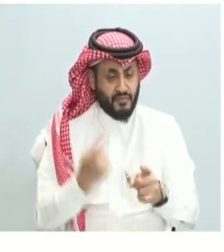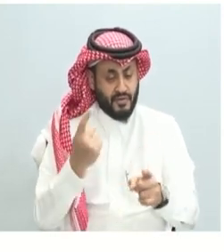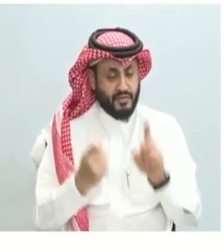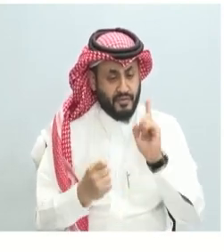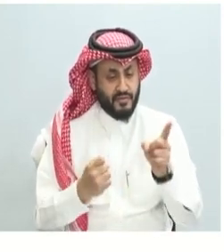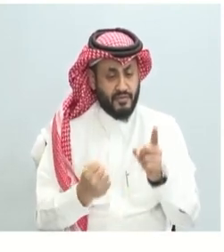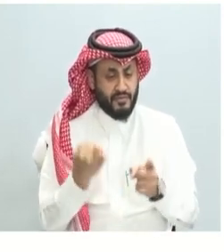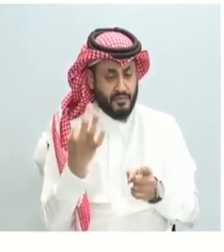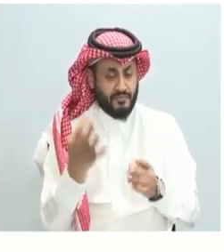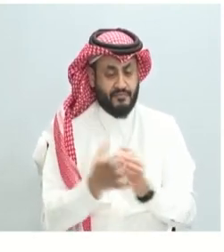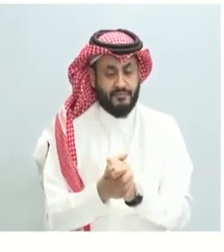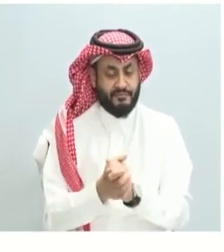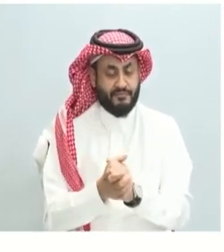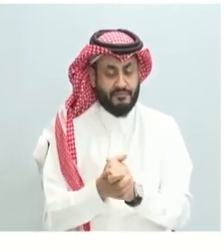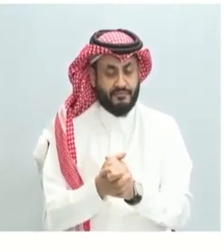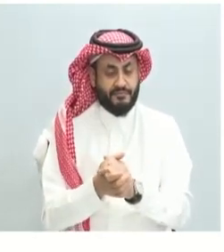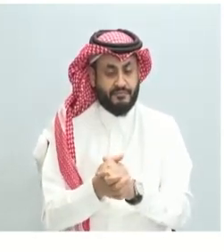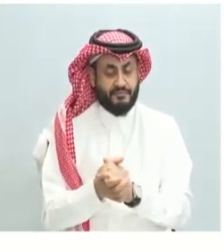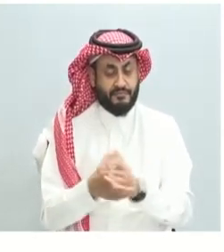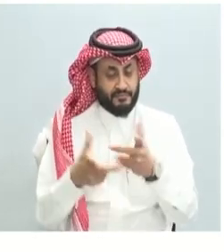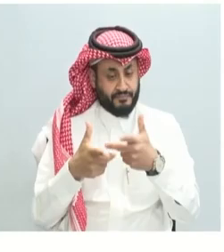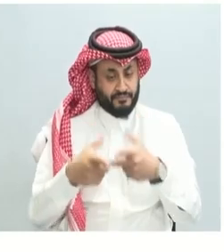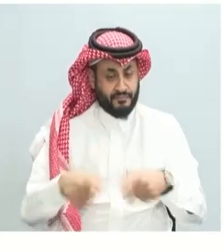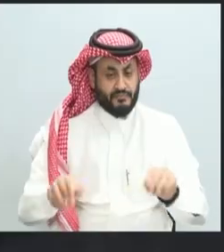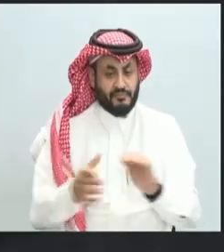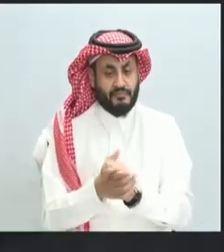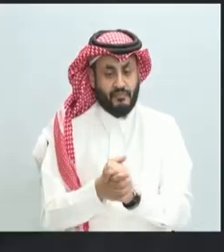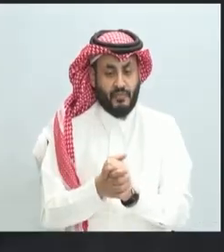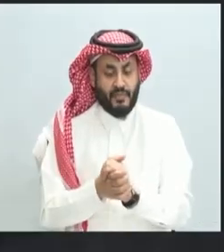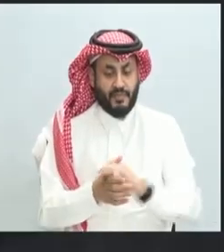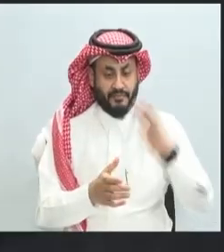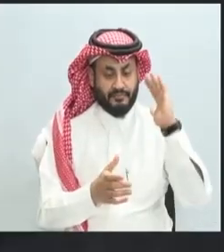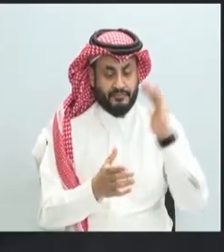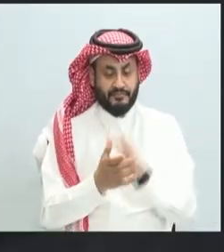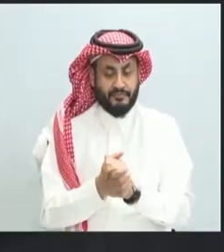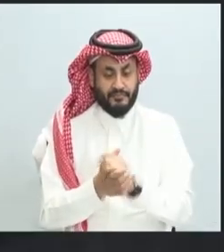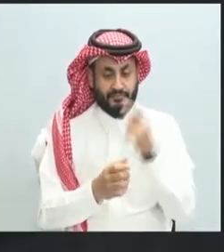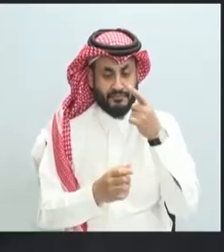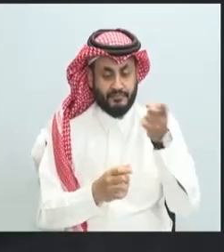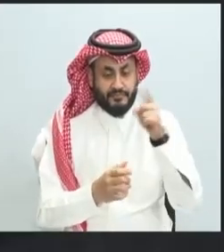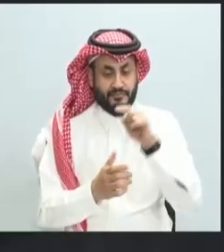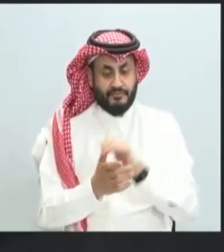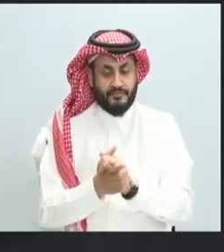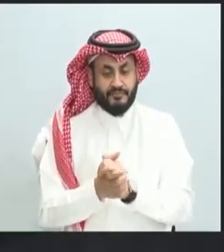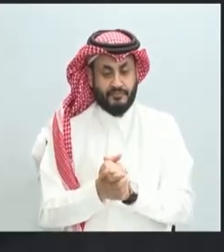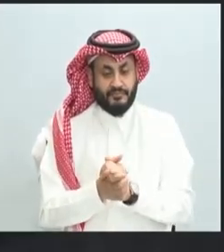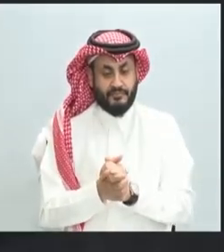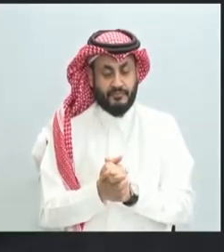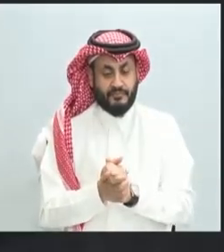that or those. So now we have reached the end of our lesson. Thank you for watching, and I'll see you next time.